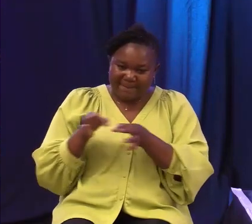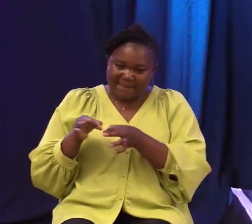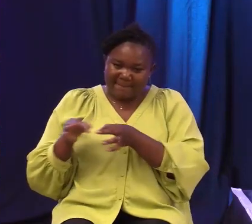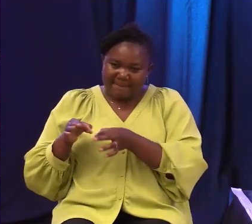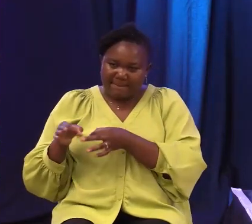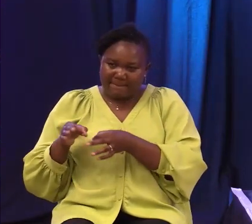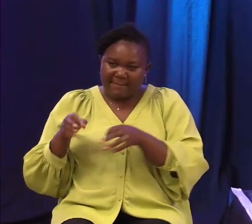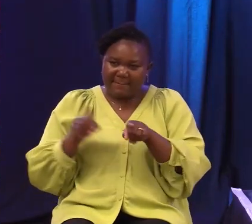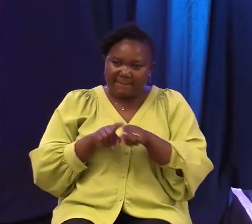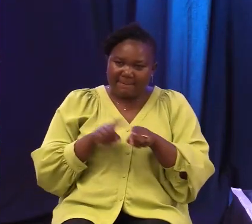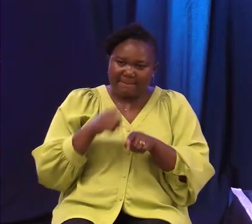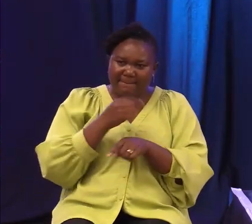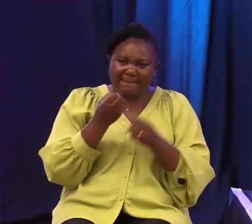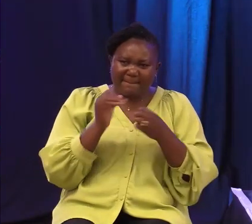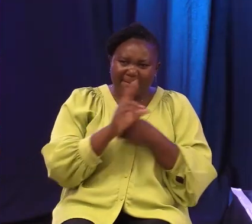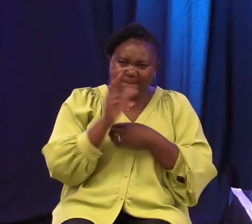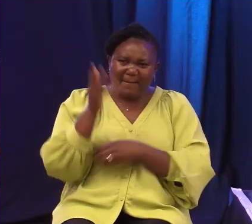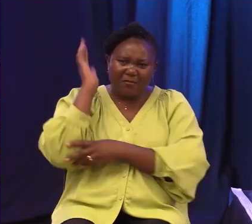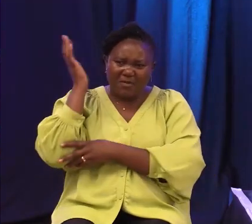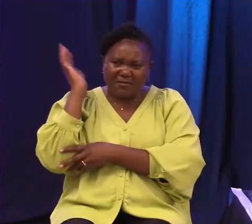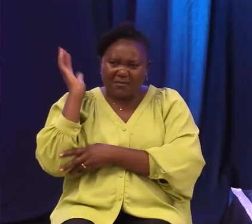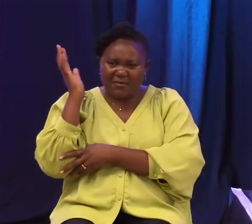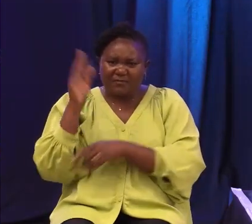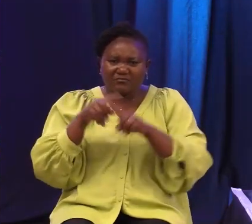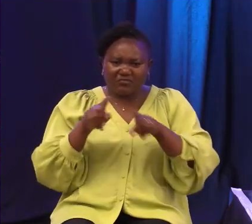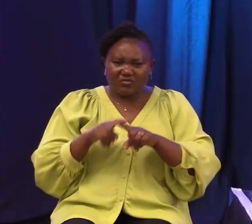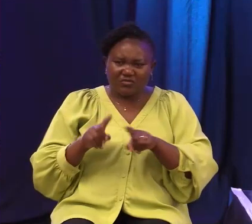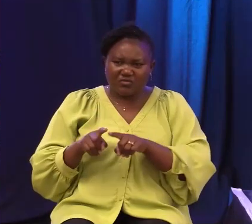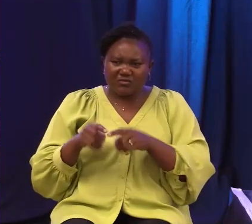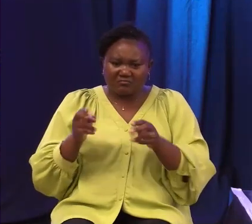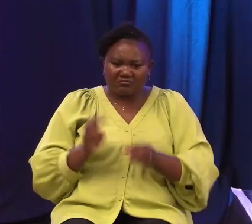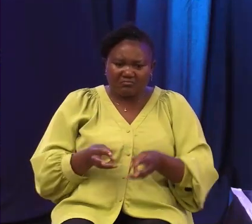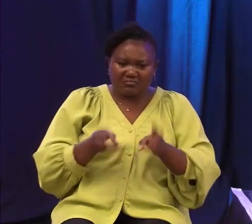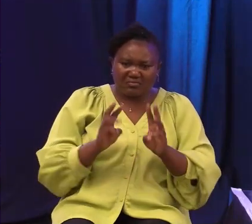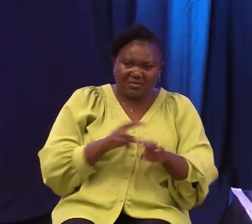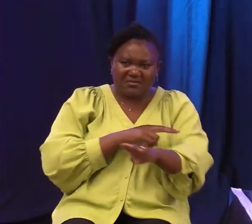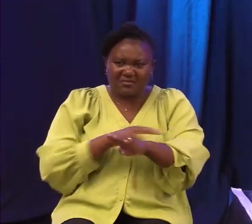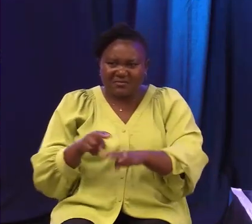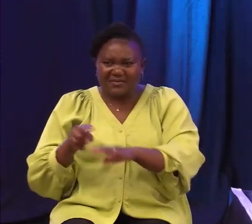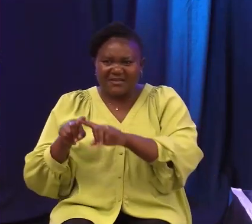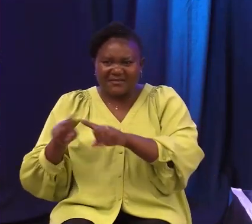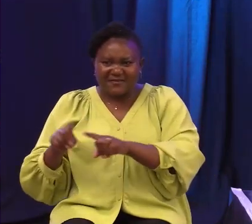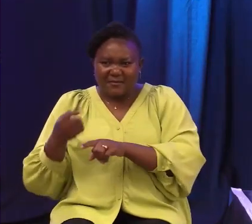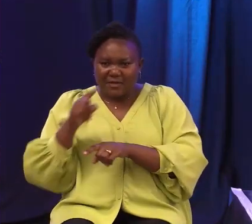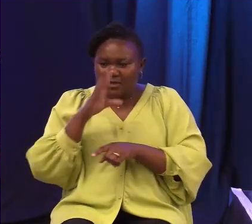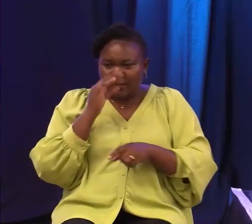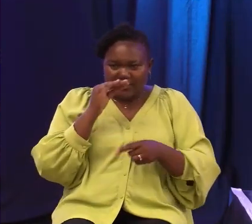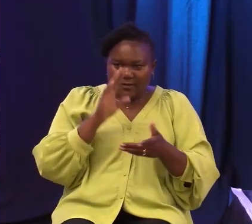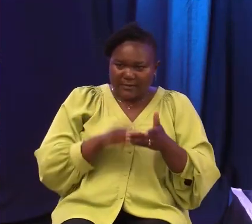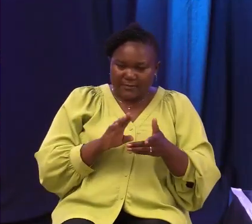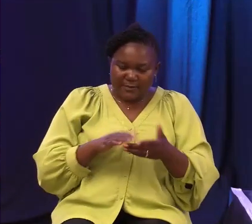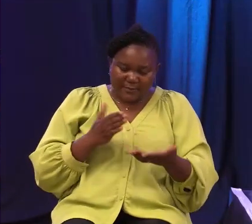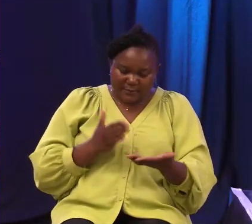you said here, because many of you have spoken in different ways, but you spoke about rights,